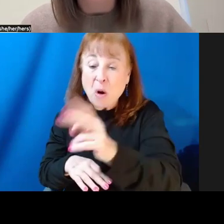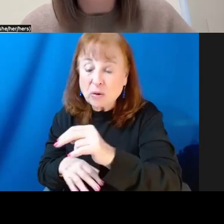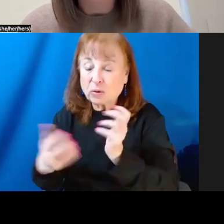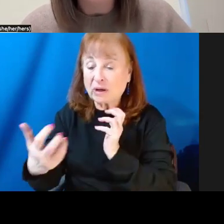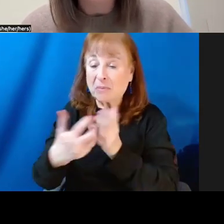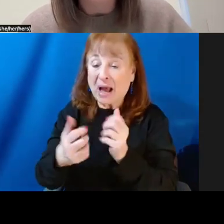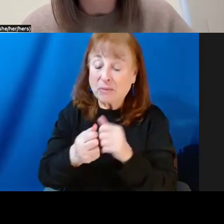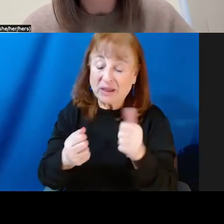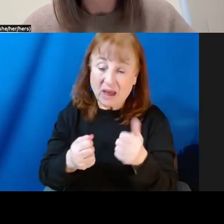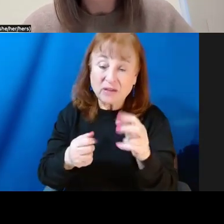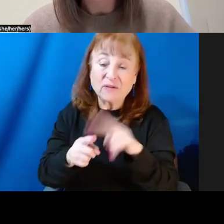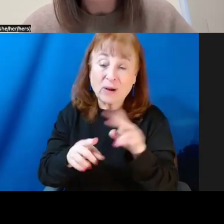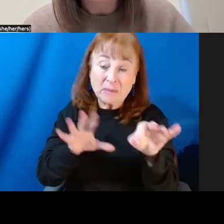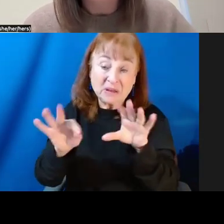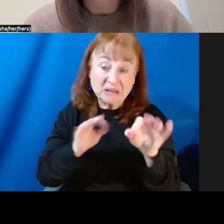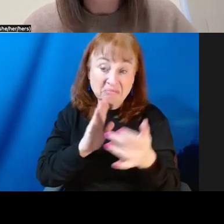selection techniques.